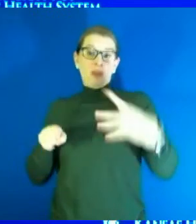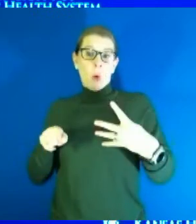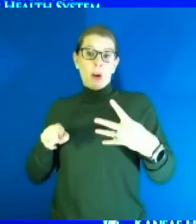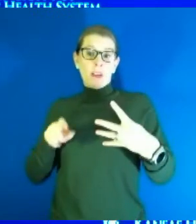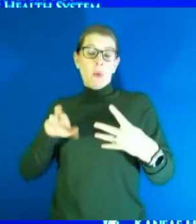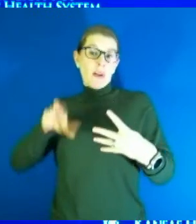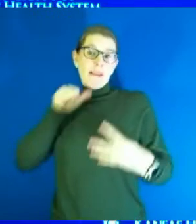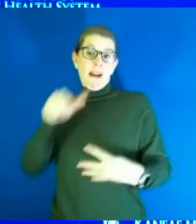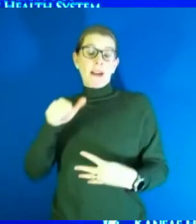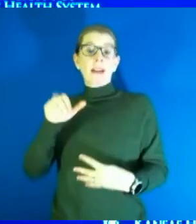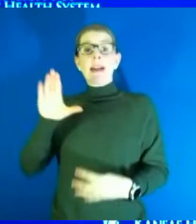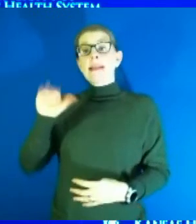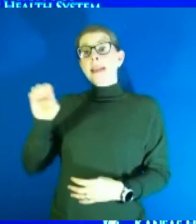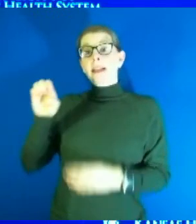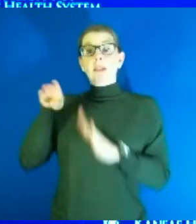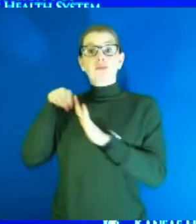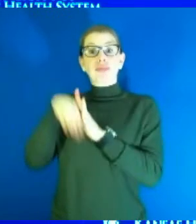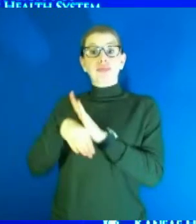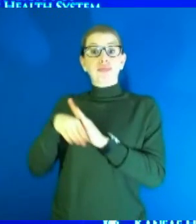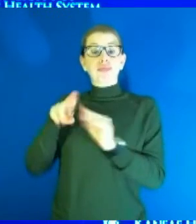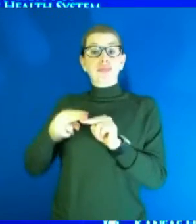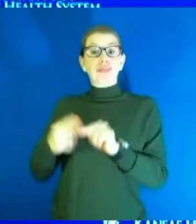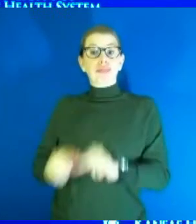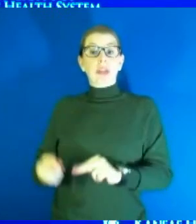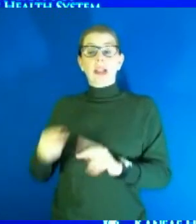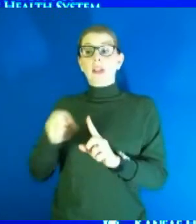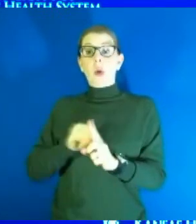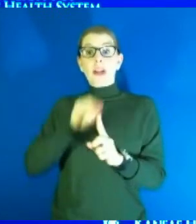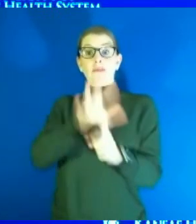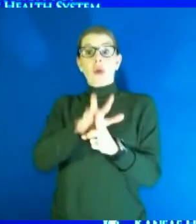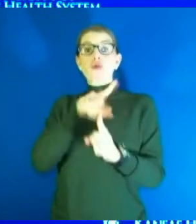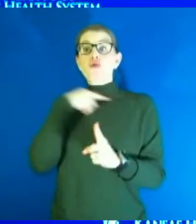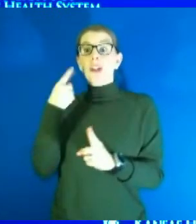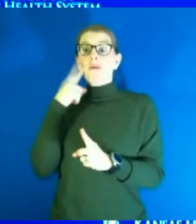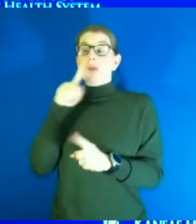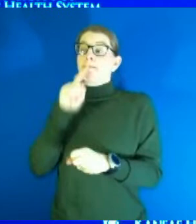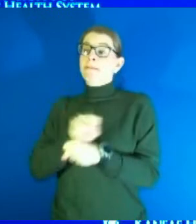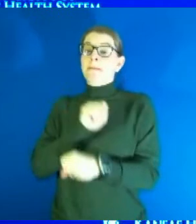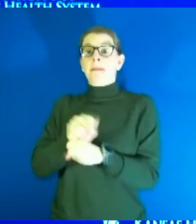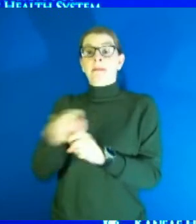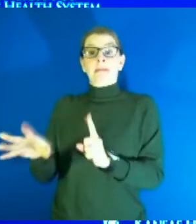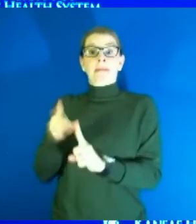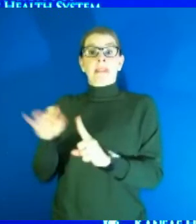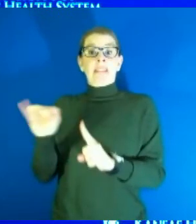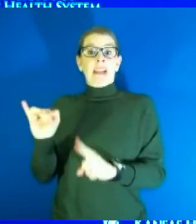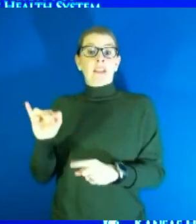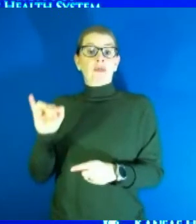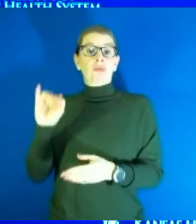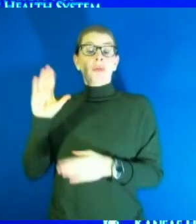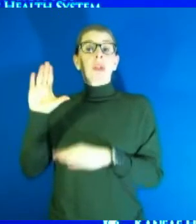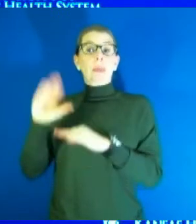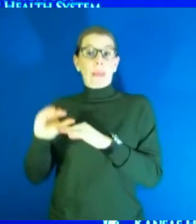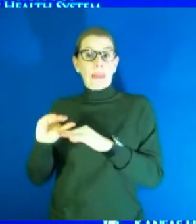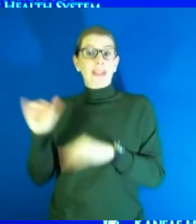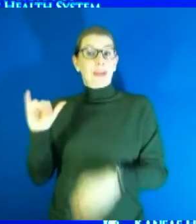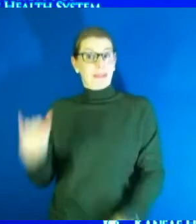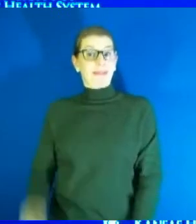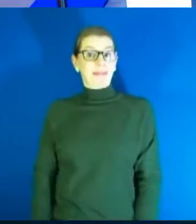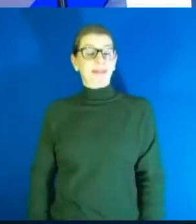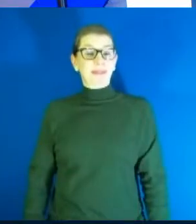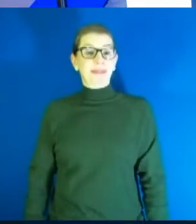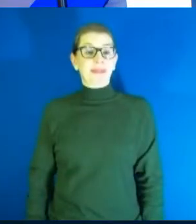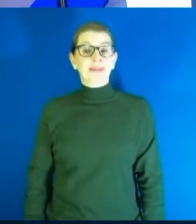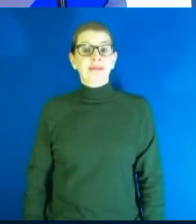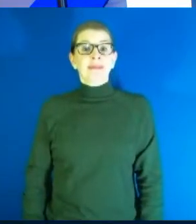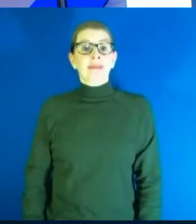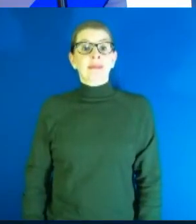are going down overall, so exposure and risk for actually infection is going to be going down here in the next few weeks as well. All right,